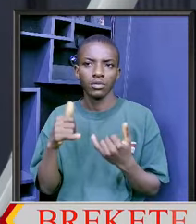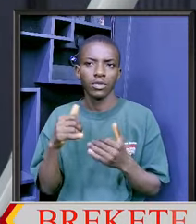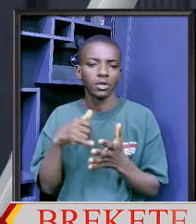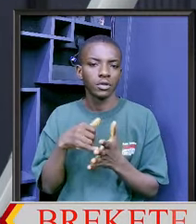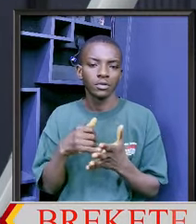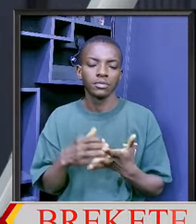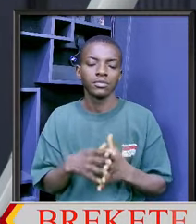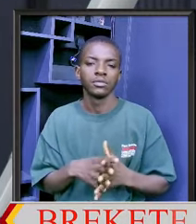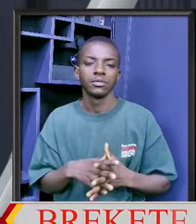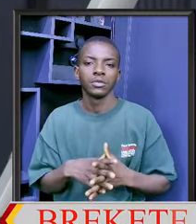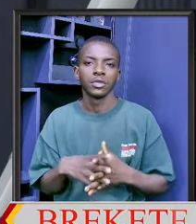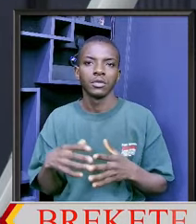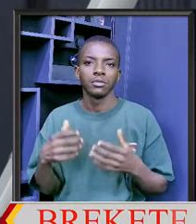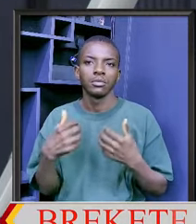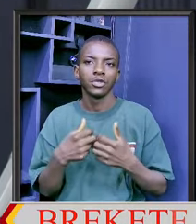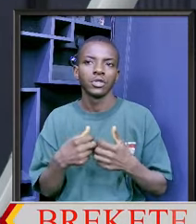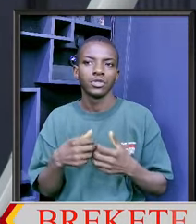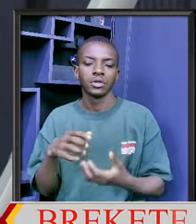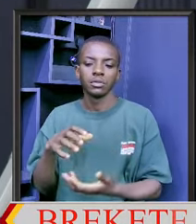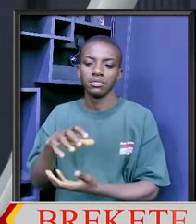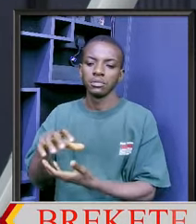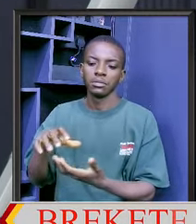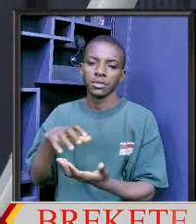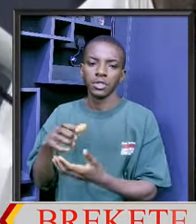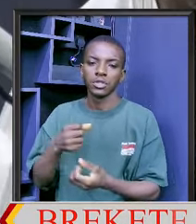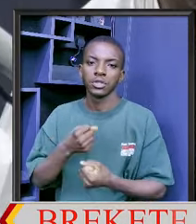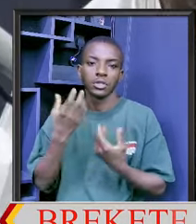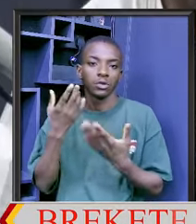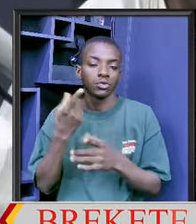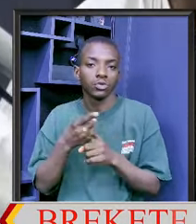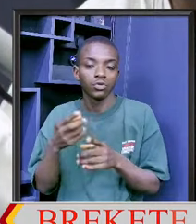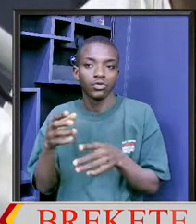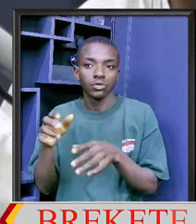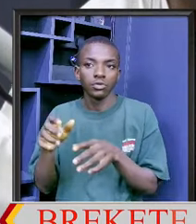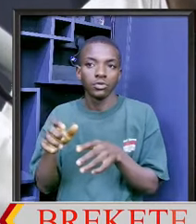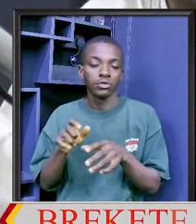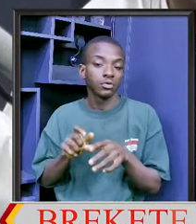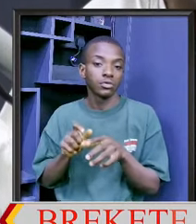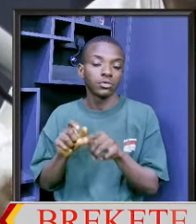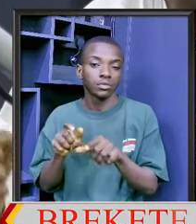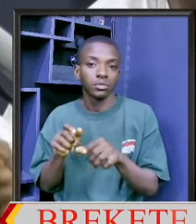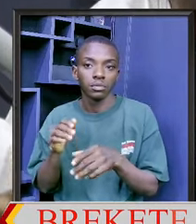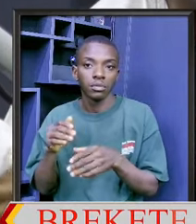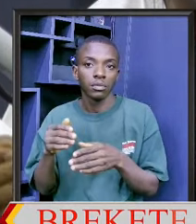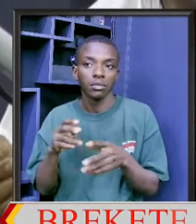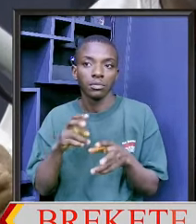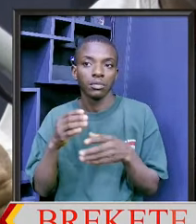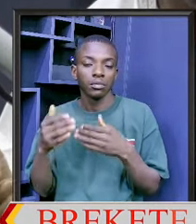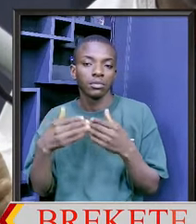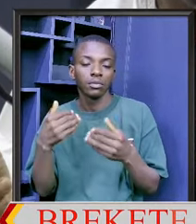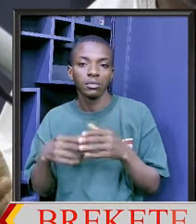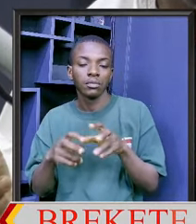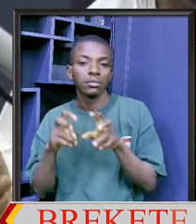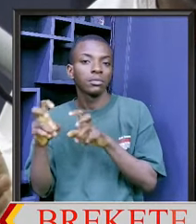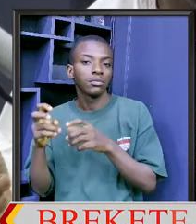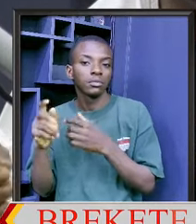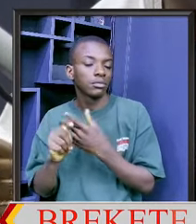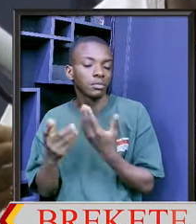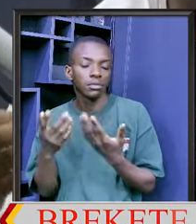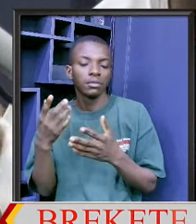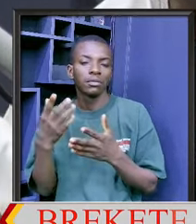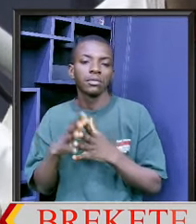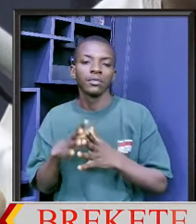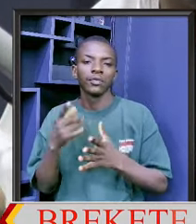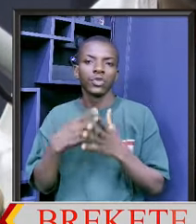them. Machine they mix the sound for you. Now just to draw and build a transition.